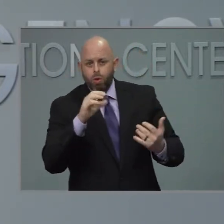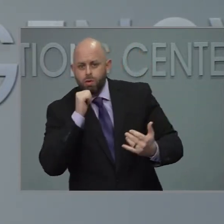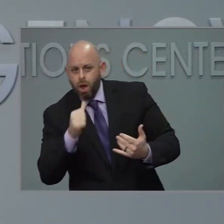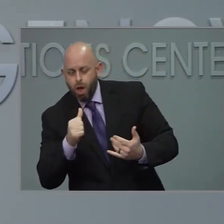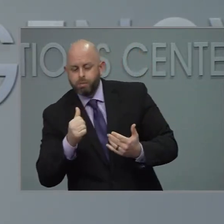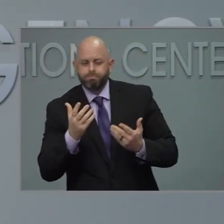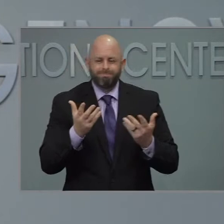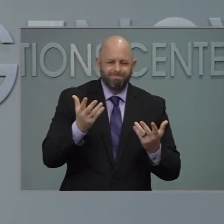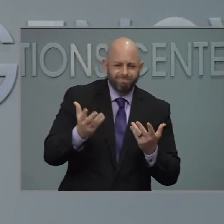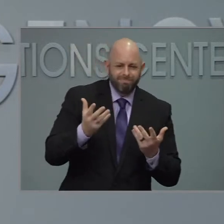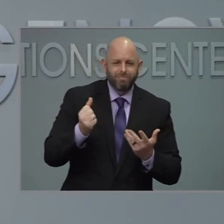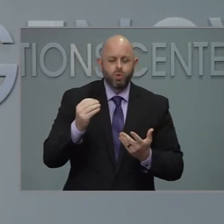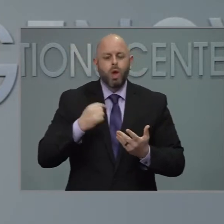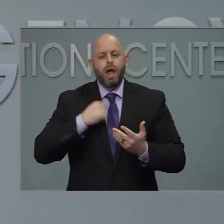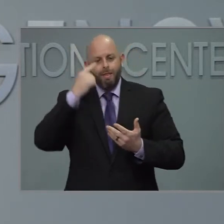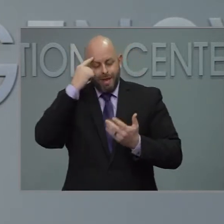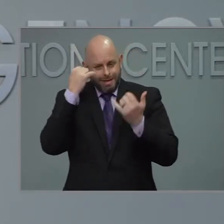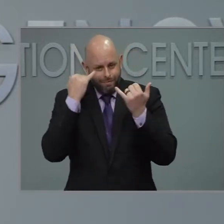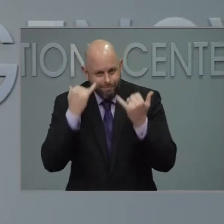an